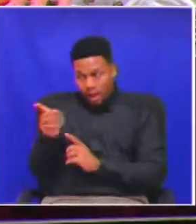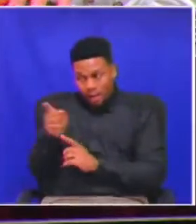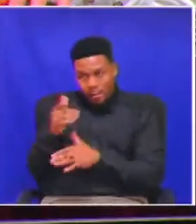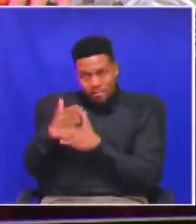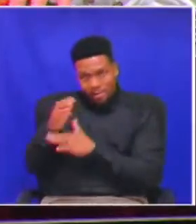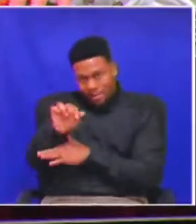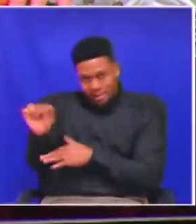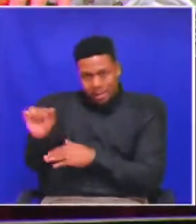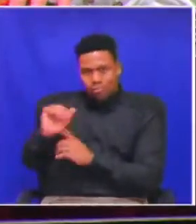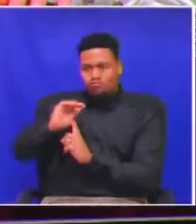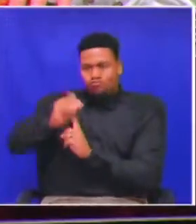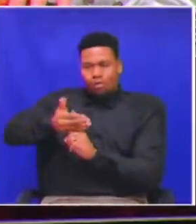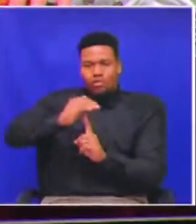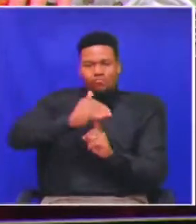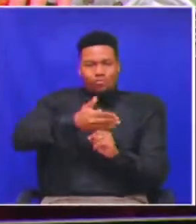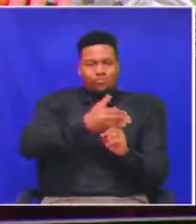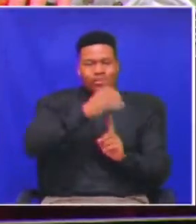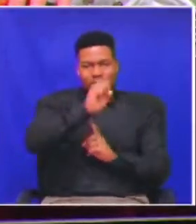constitutional democracy.